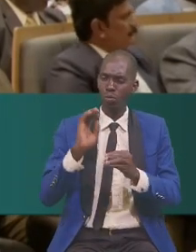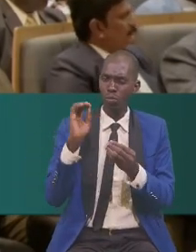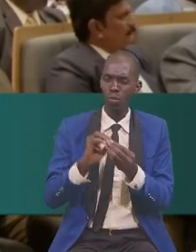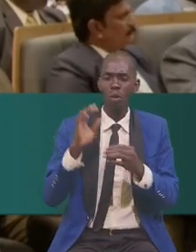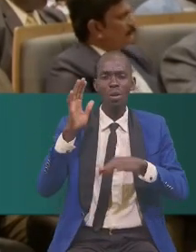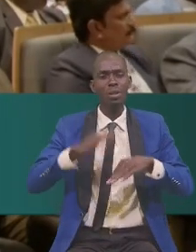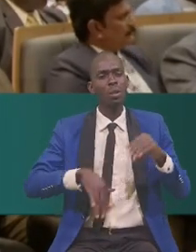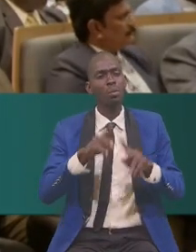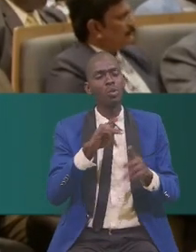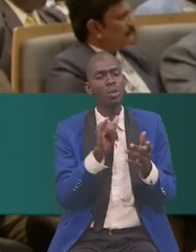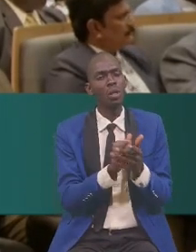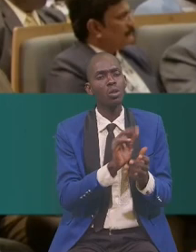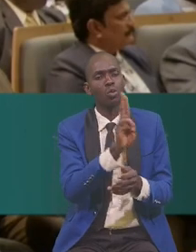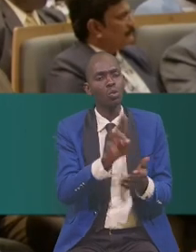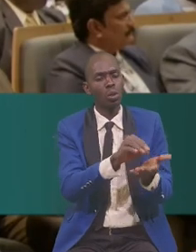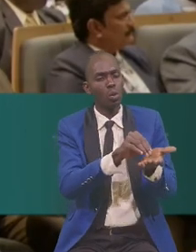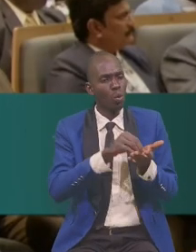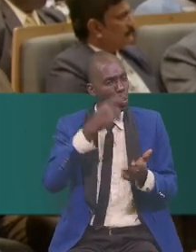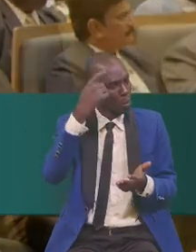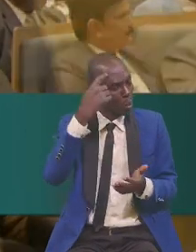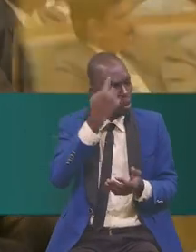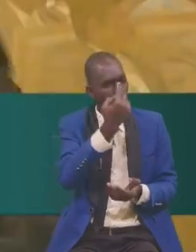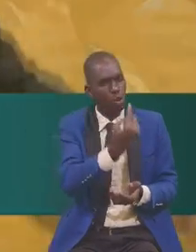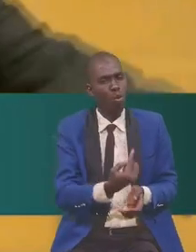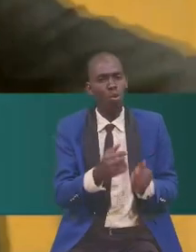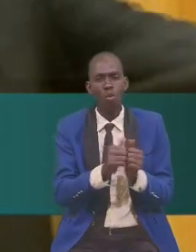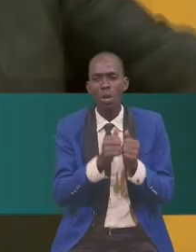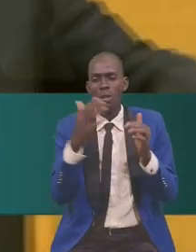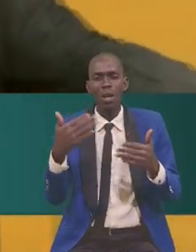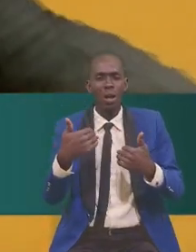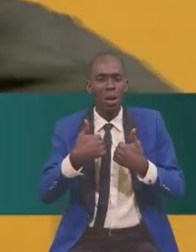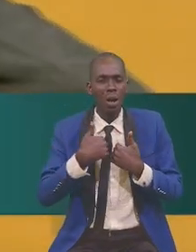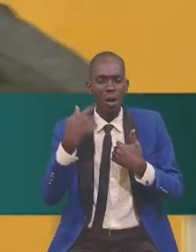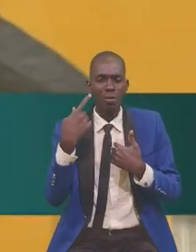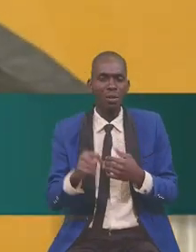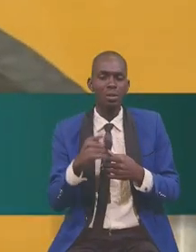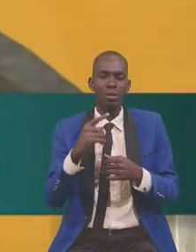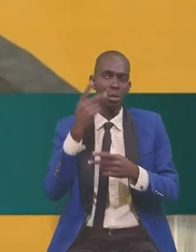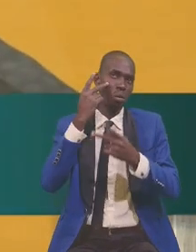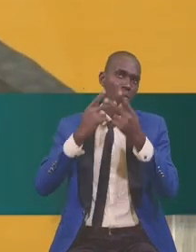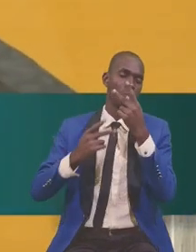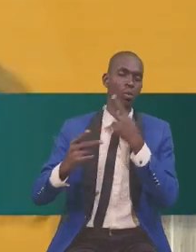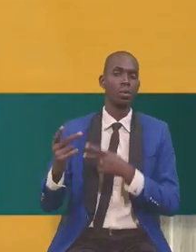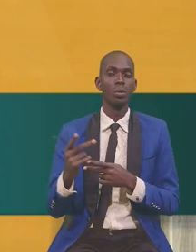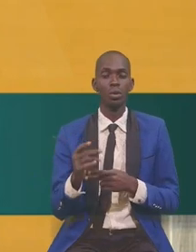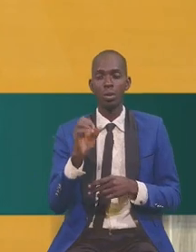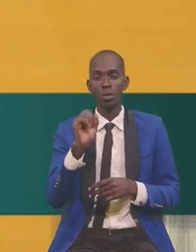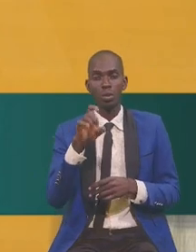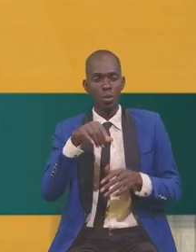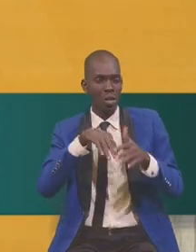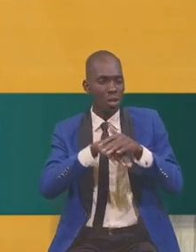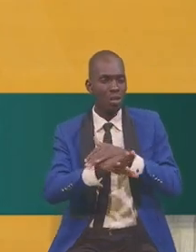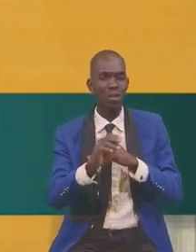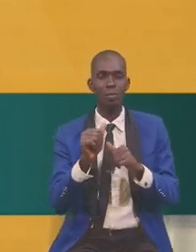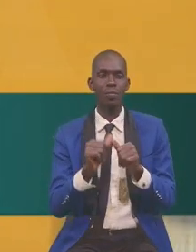on their brain without having the prediction or the prophecy. He entered every house. Look at verse